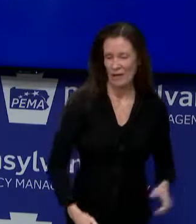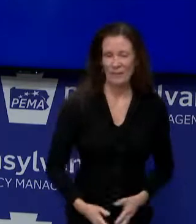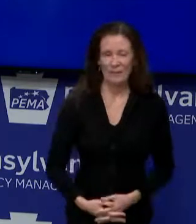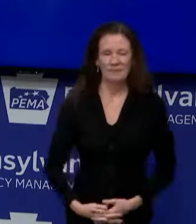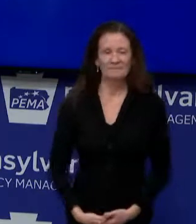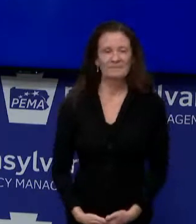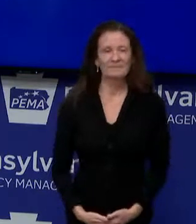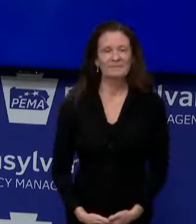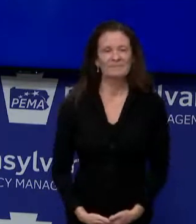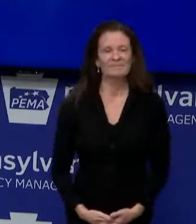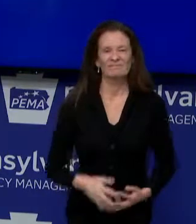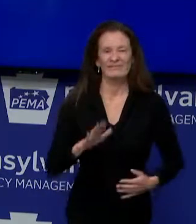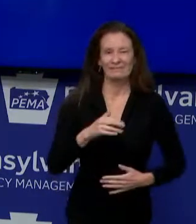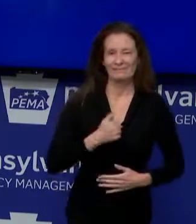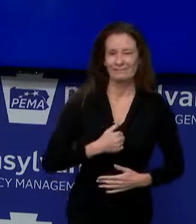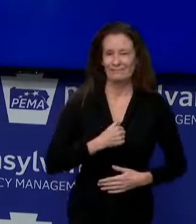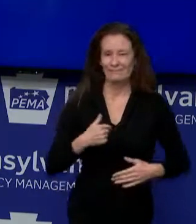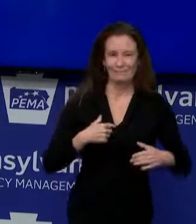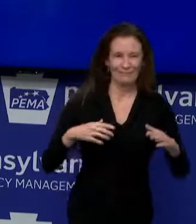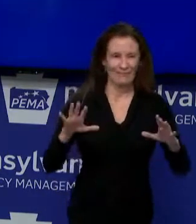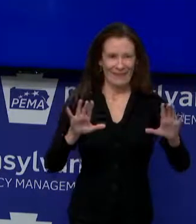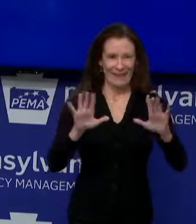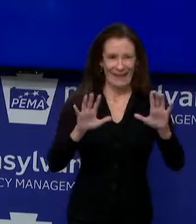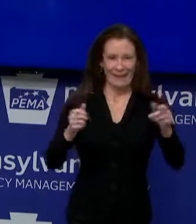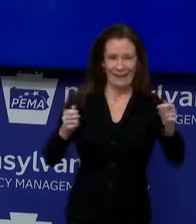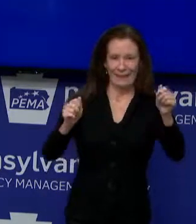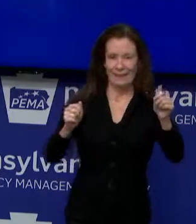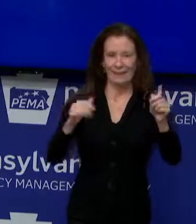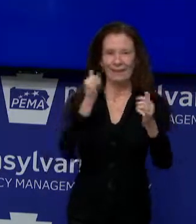Sorry, it's not recognizing my Face ID.